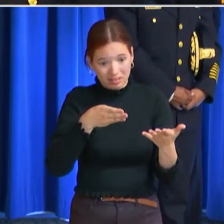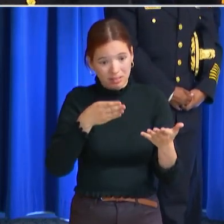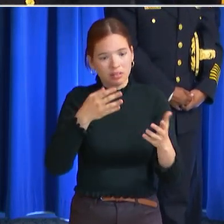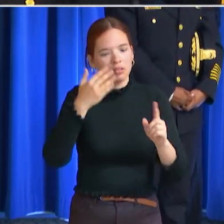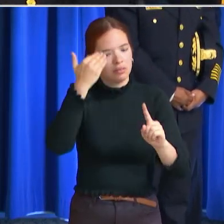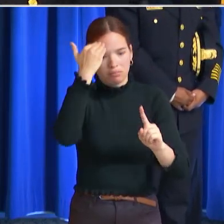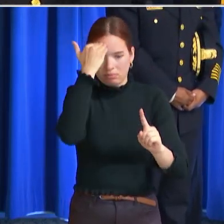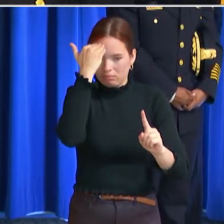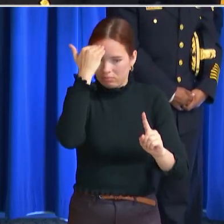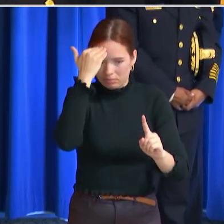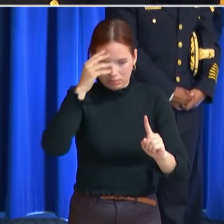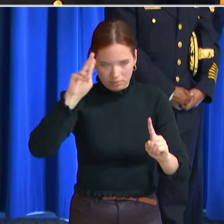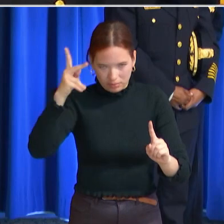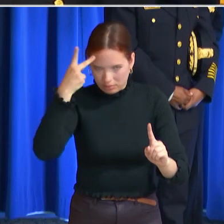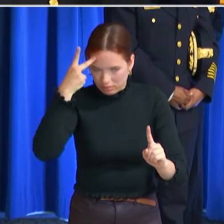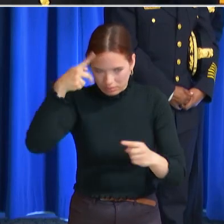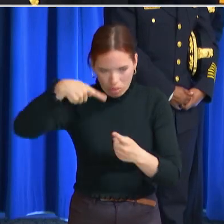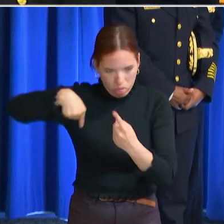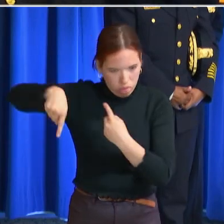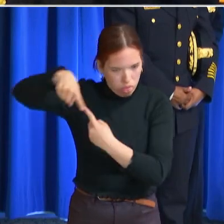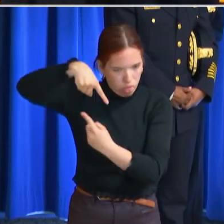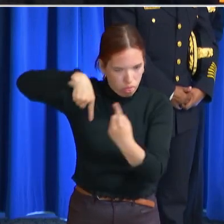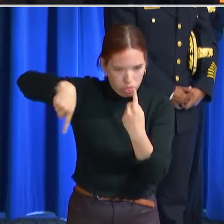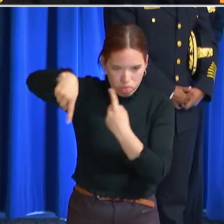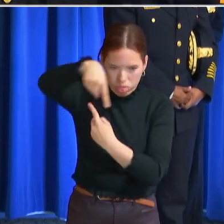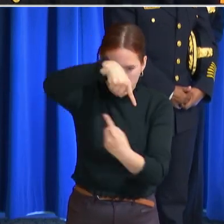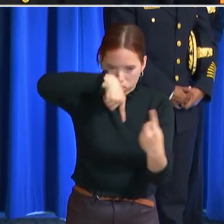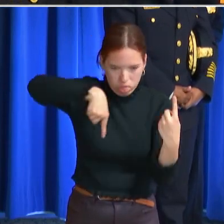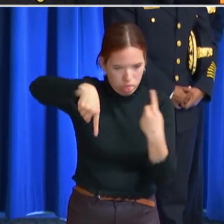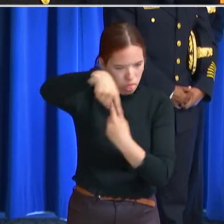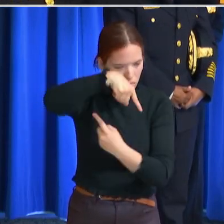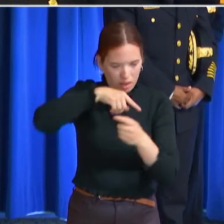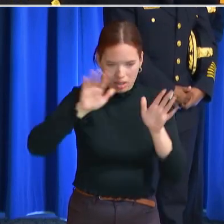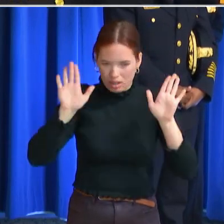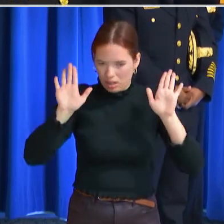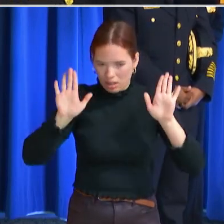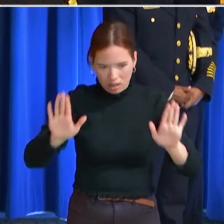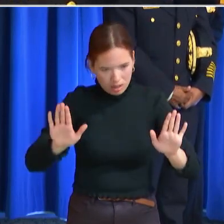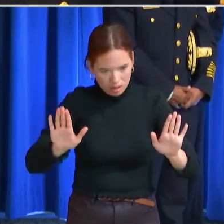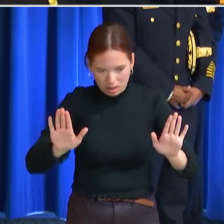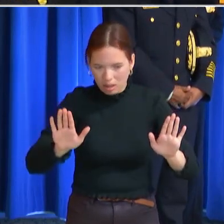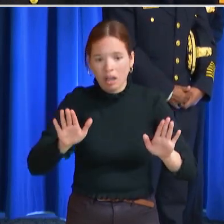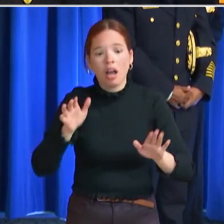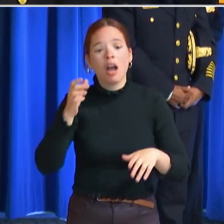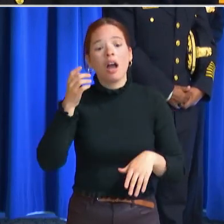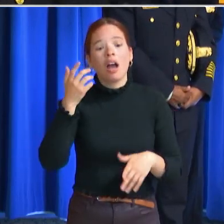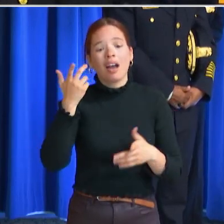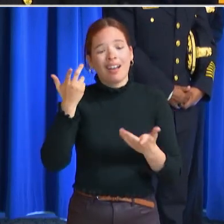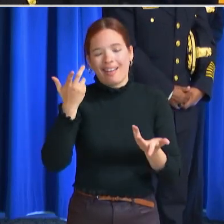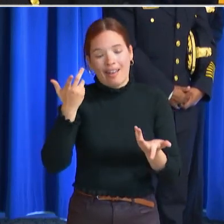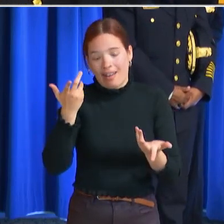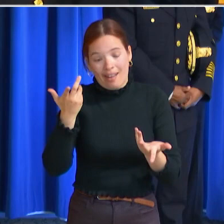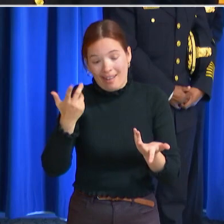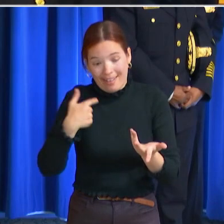political nature of that interference, and also not unexpected. We saw the